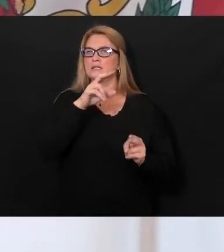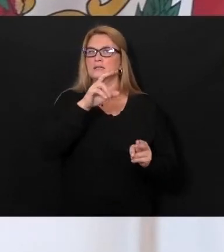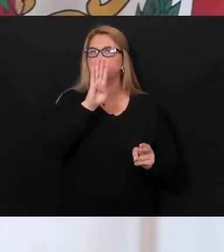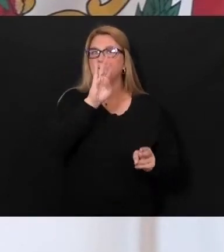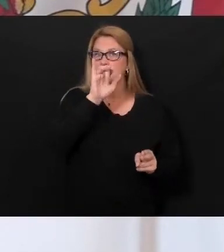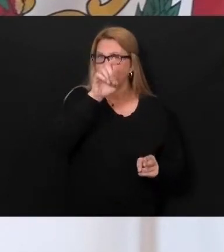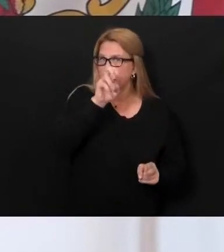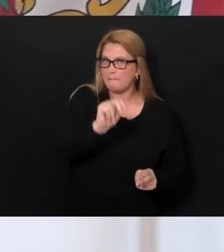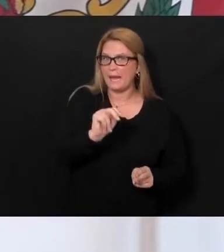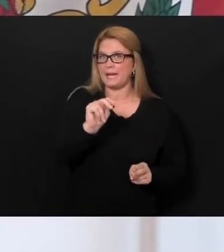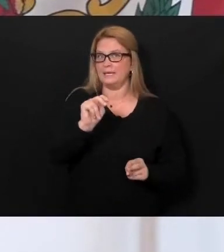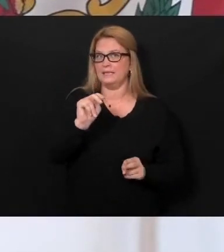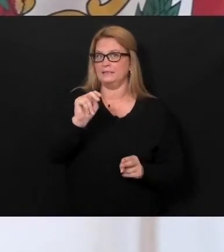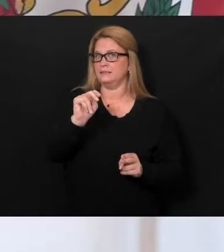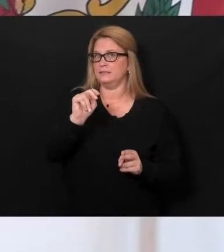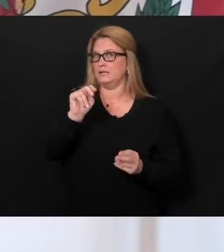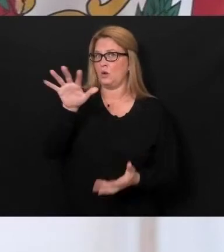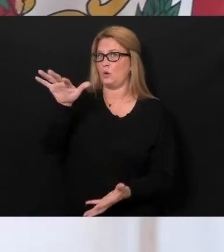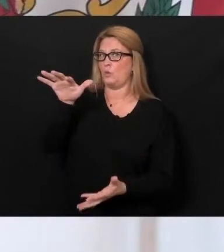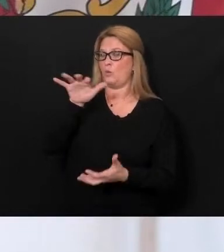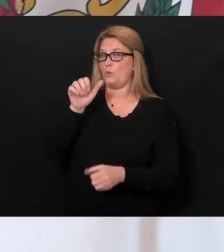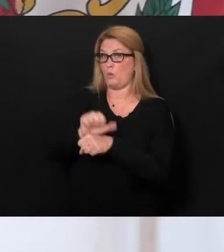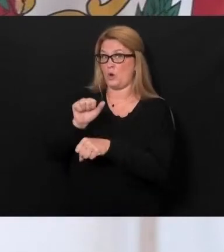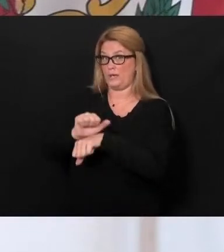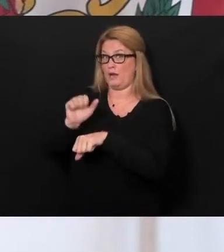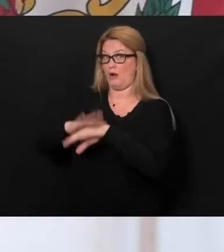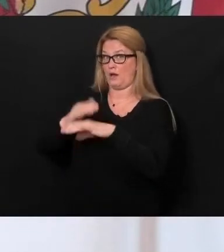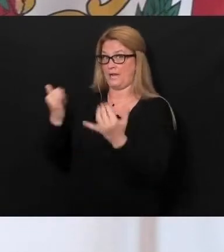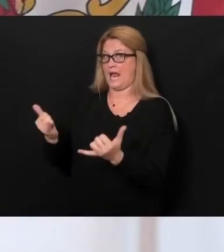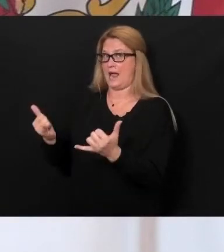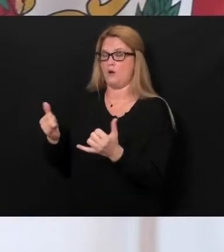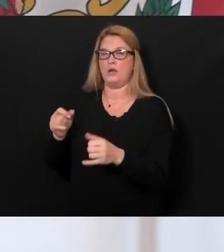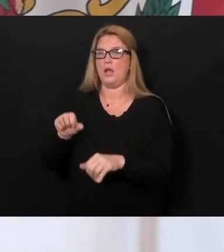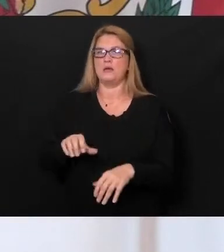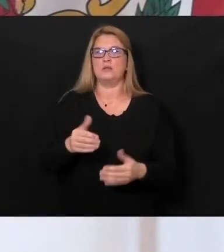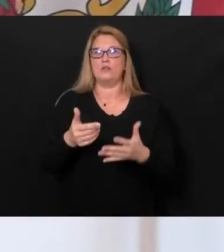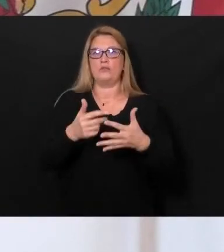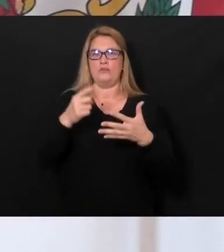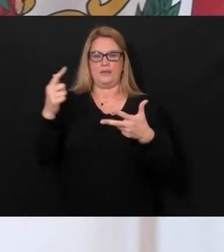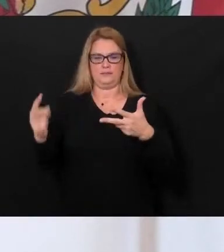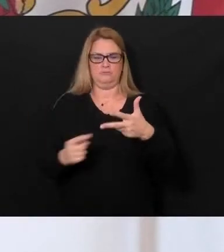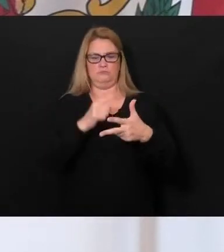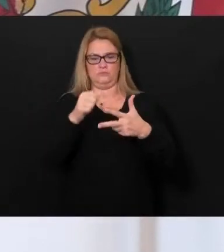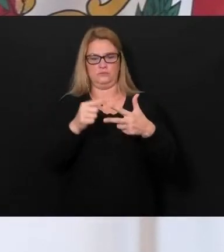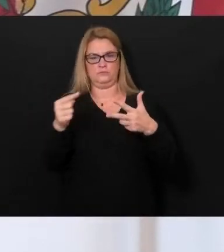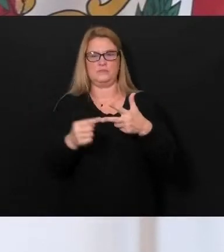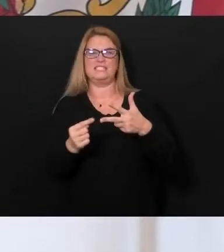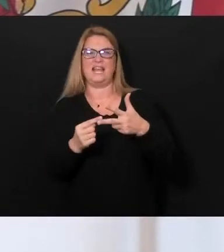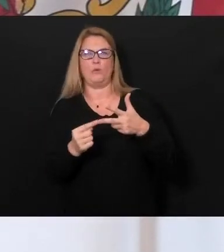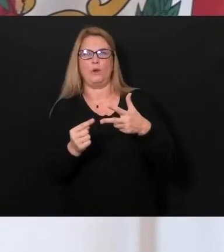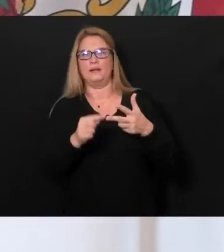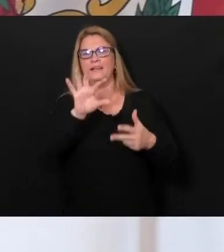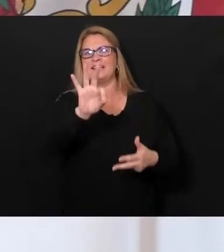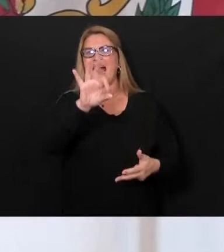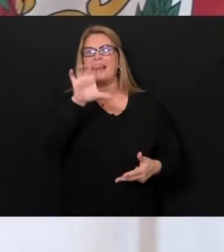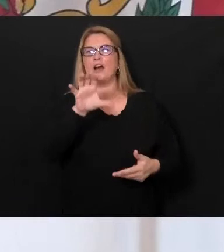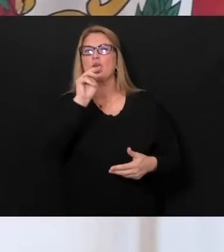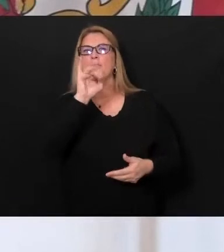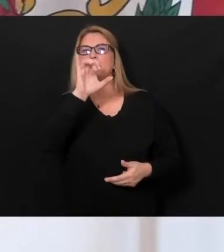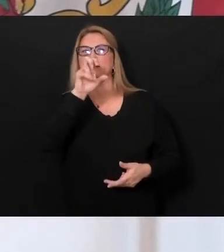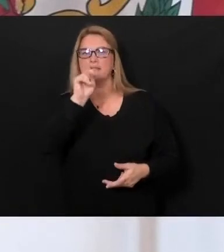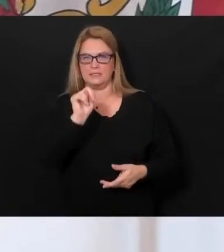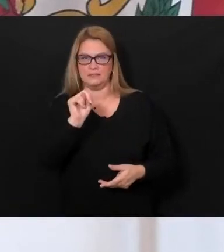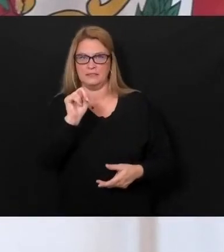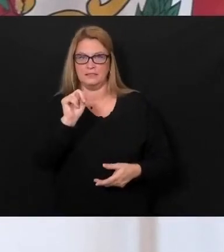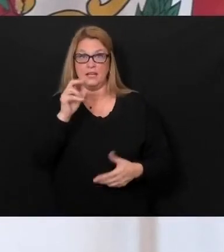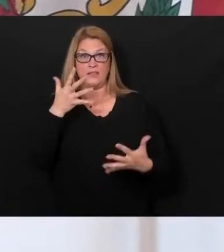Biden administration is now working on. We're talking about the $900 million stimulus package that was